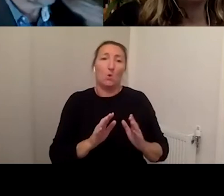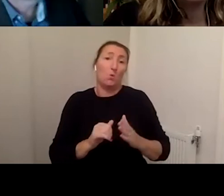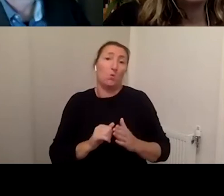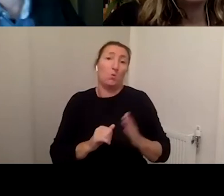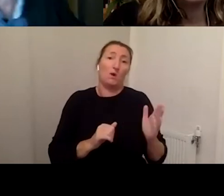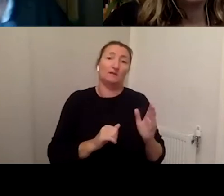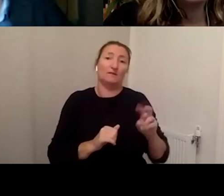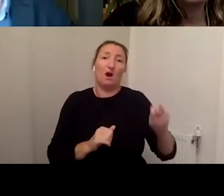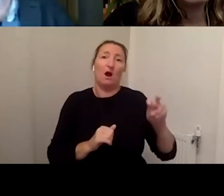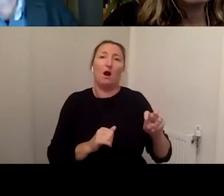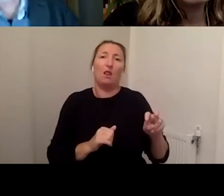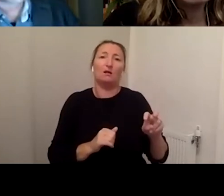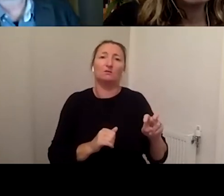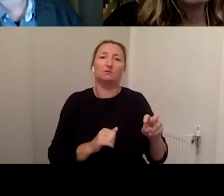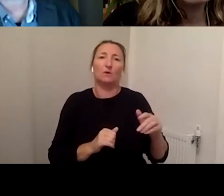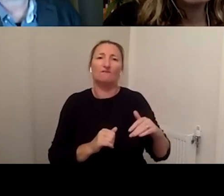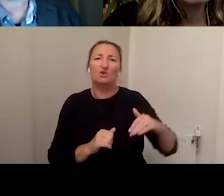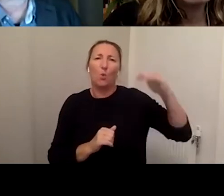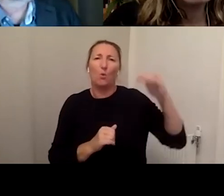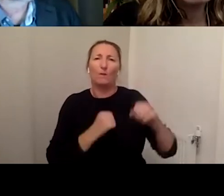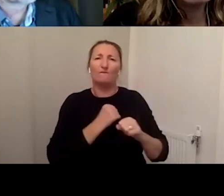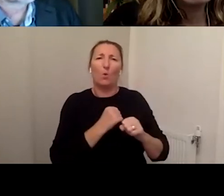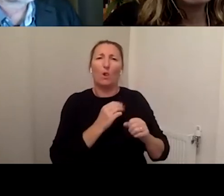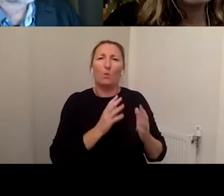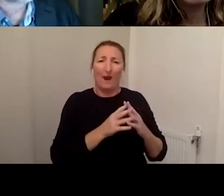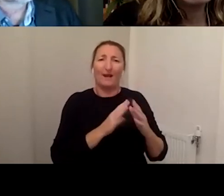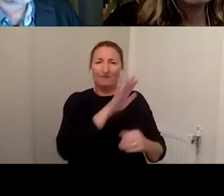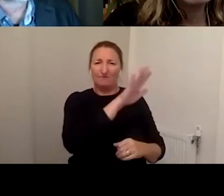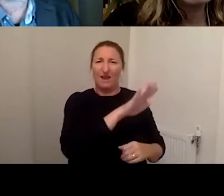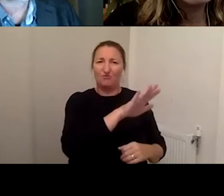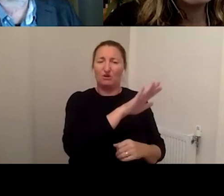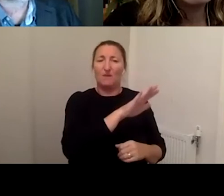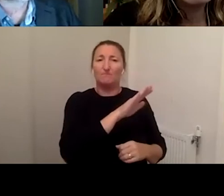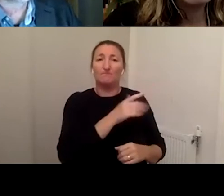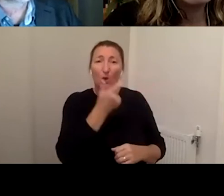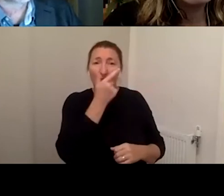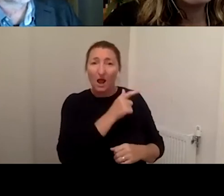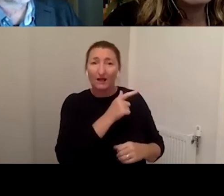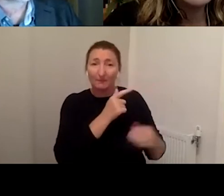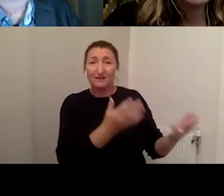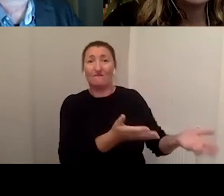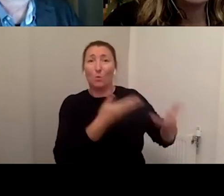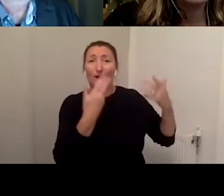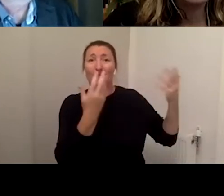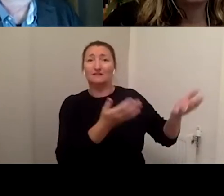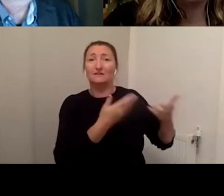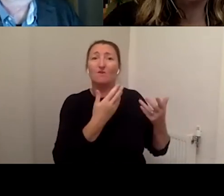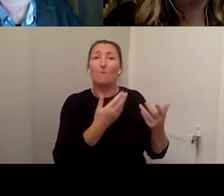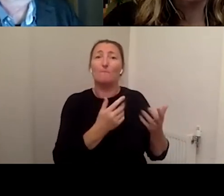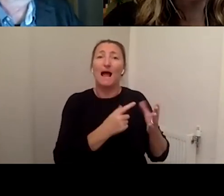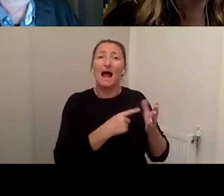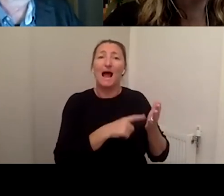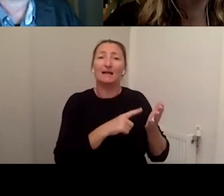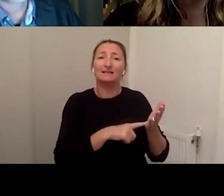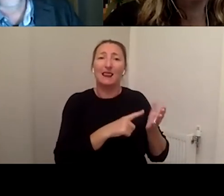County Mayo, so it's north of Galway, if anyone's ever been there. And we're kind of lucky because we got a lot of wind coming in from the Atlantic. So, we've got a lot of wind power there,